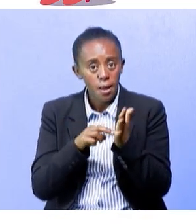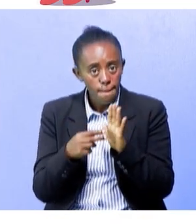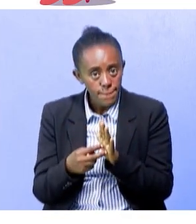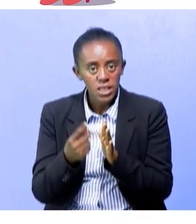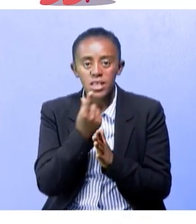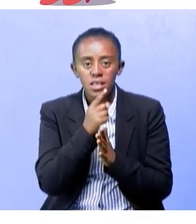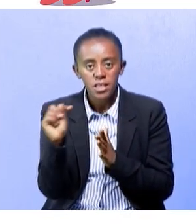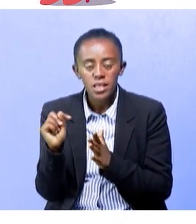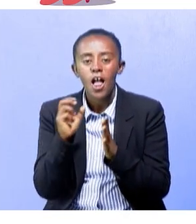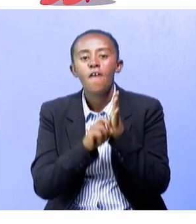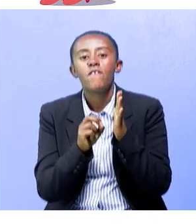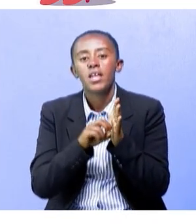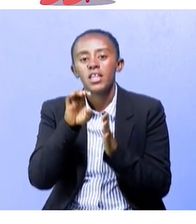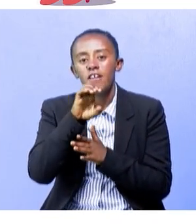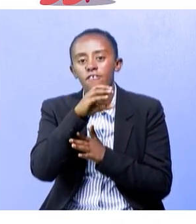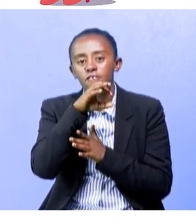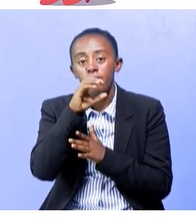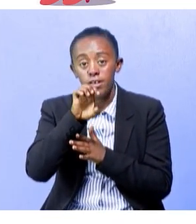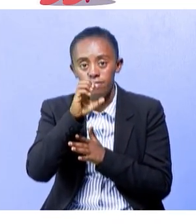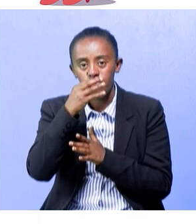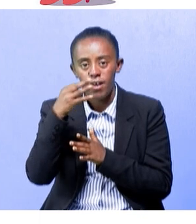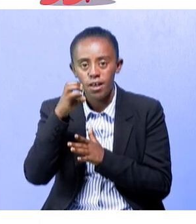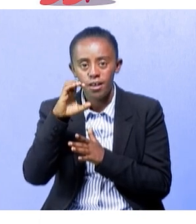the effect, okay?